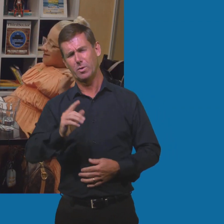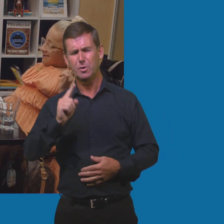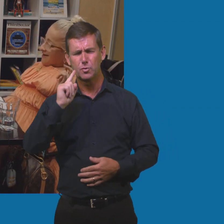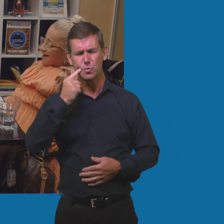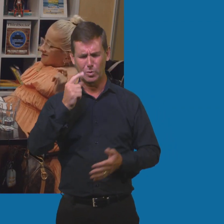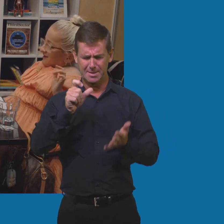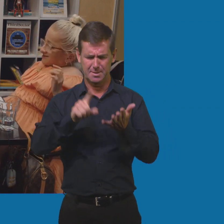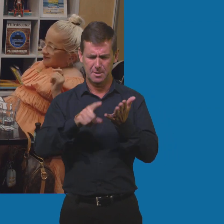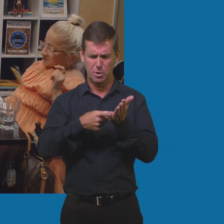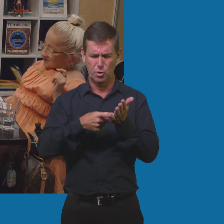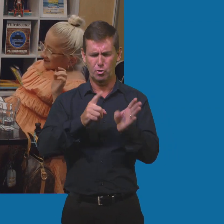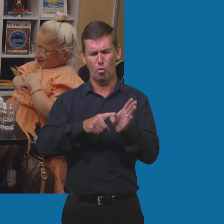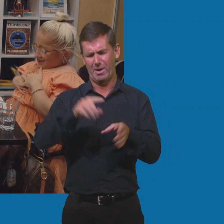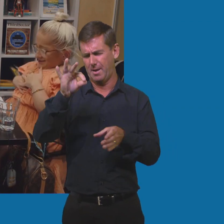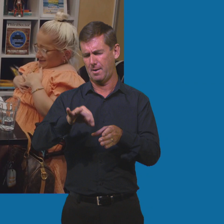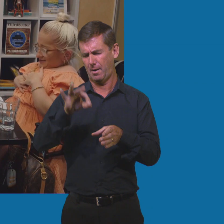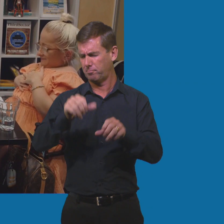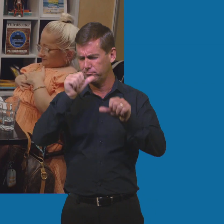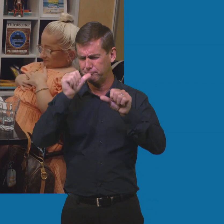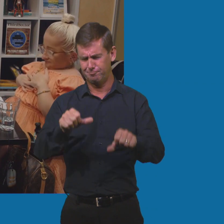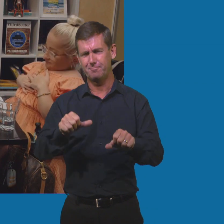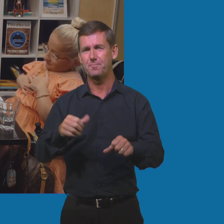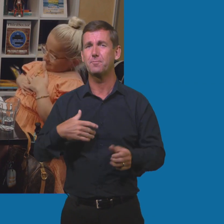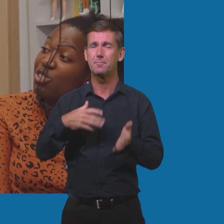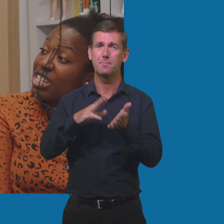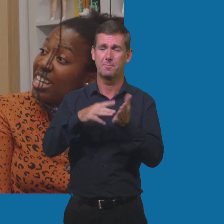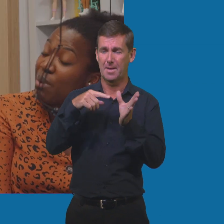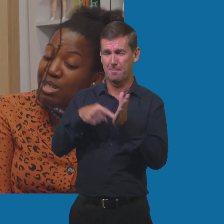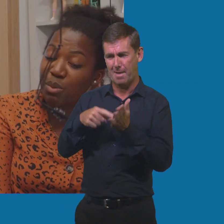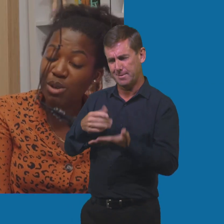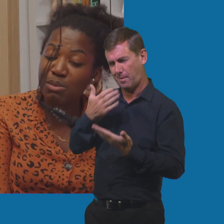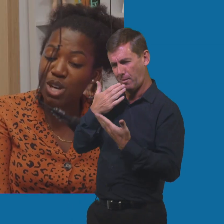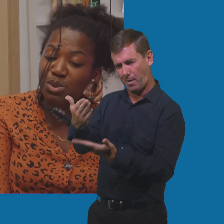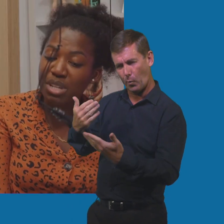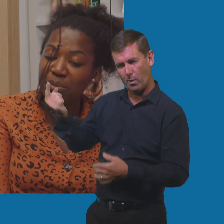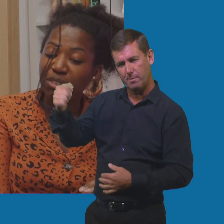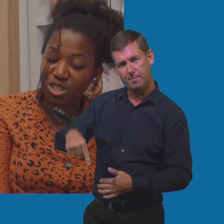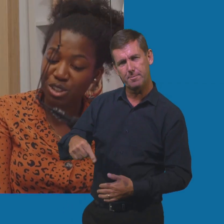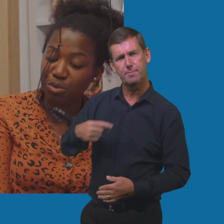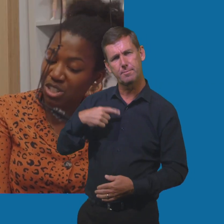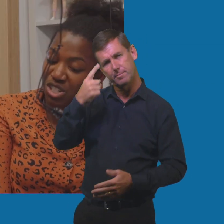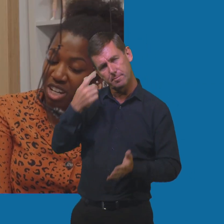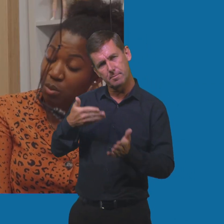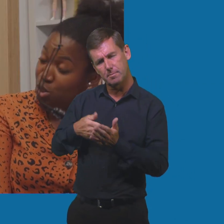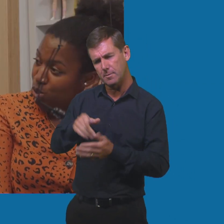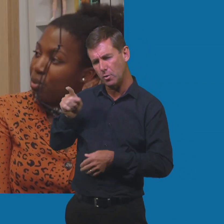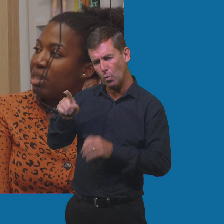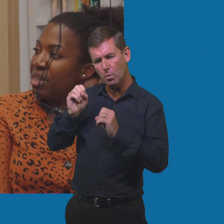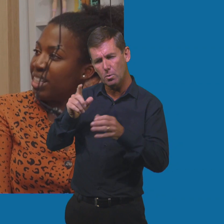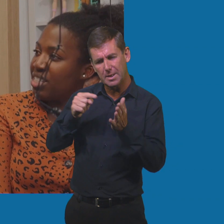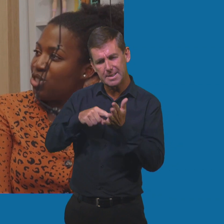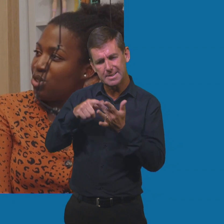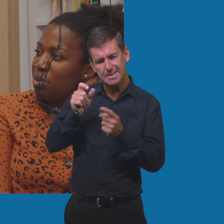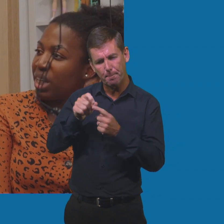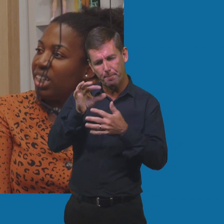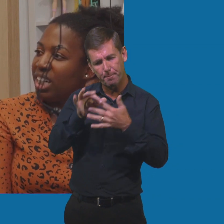down in my expectation. Matt, thank you very much. I'd just like You're to more add than as well, welcome. some of those features that you mentioned earlier, we do talk about them in